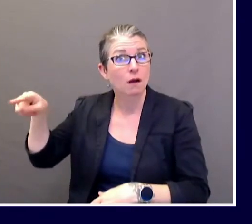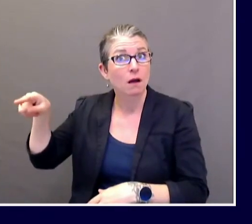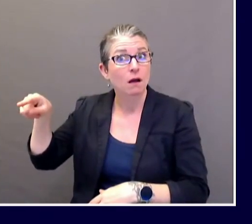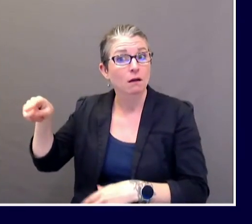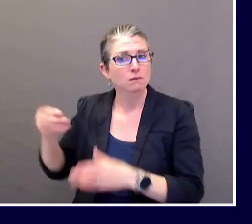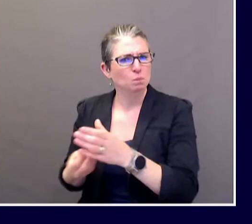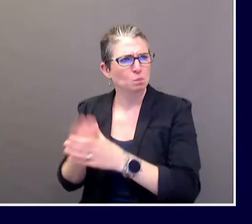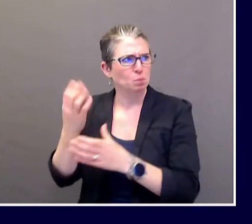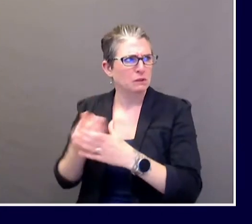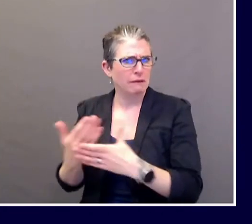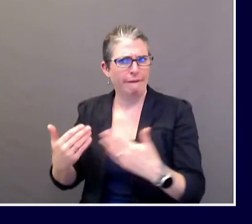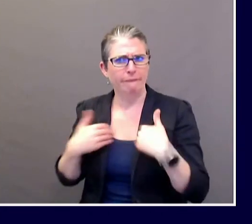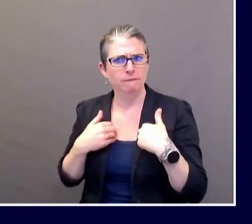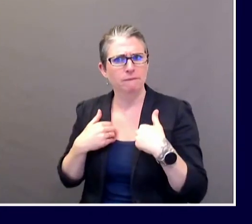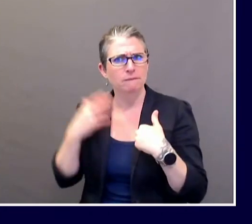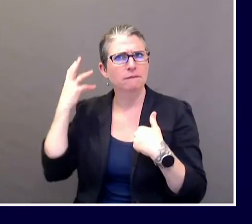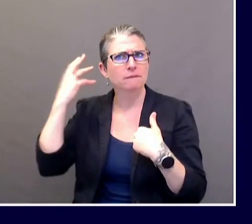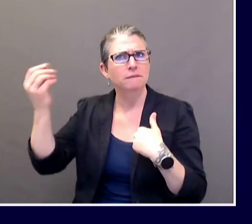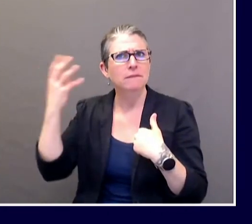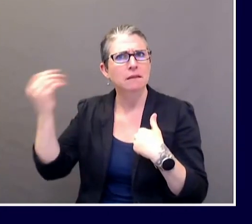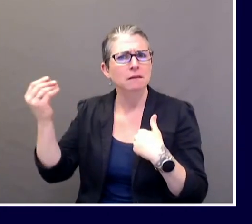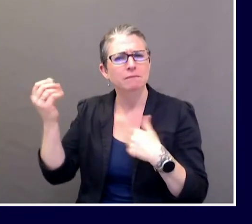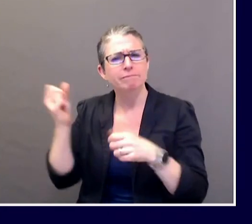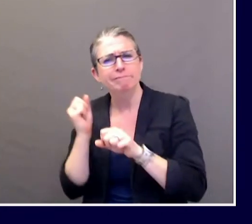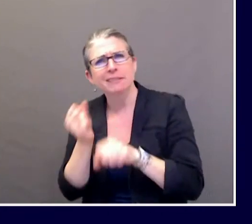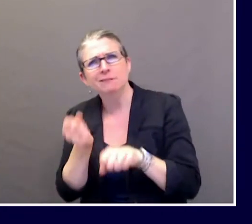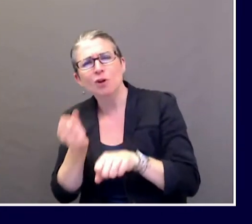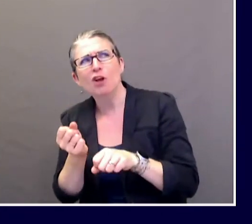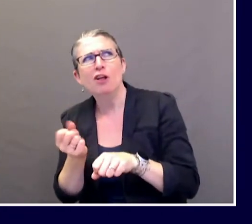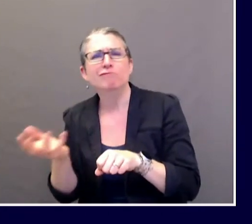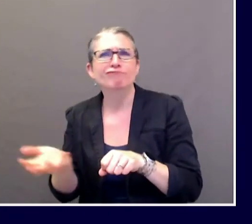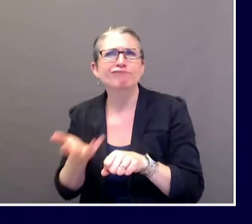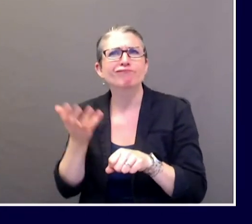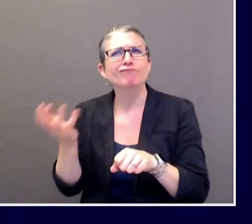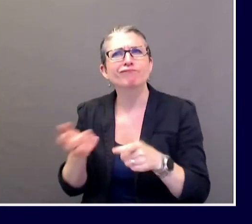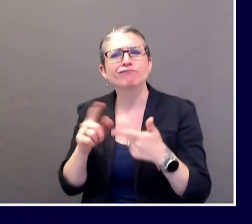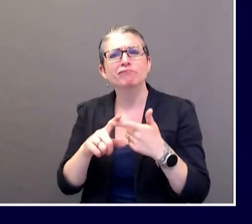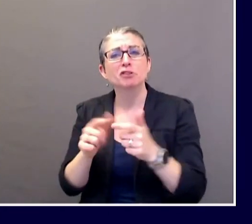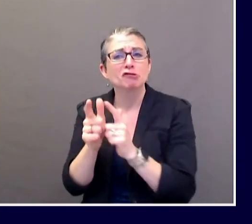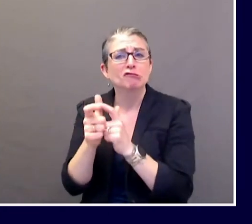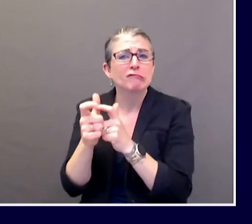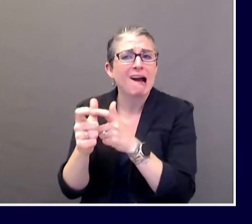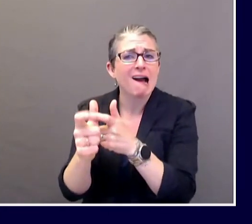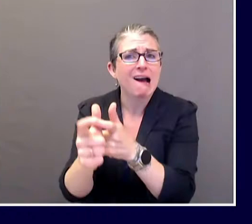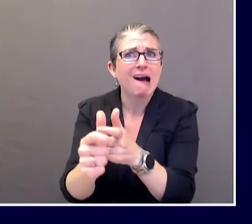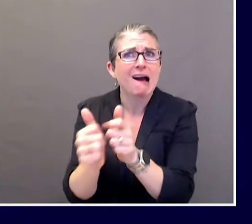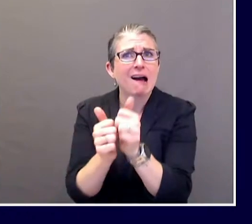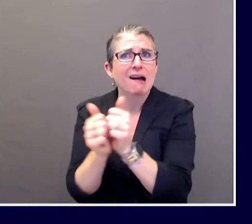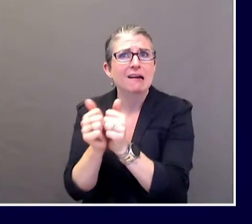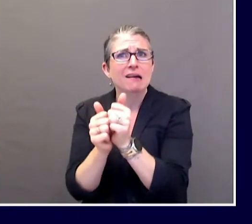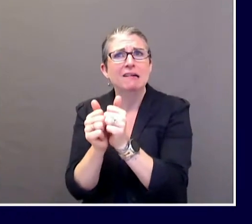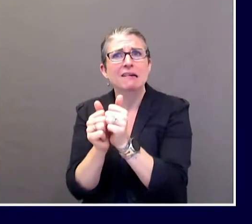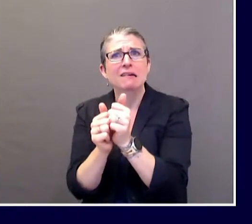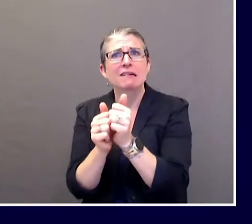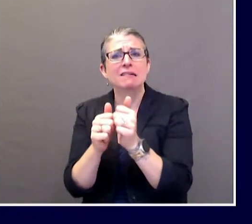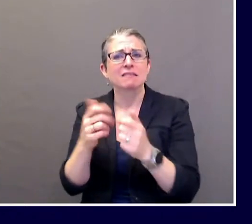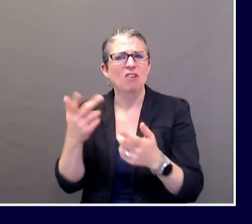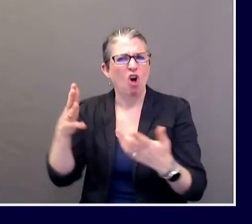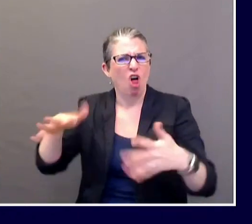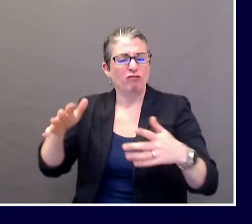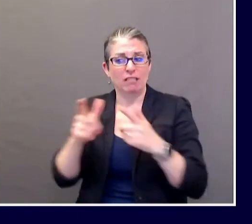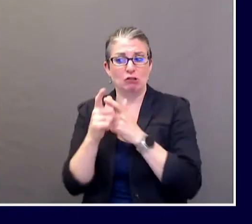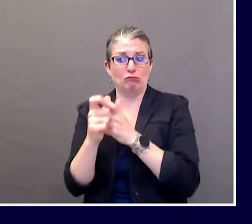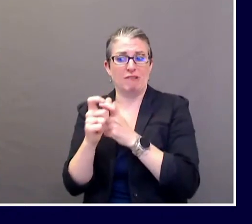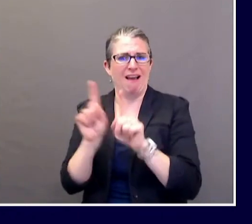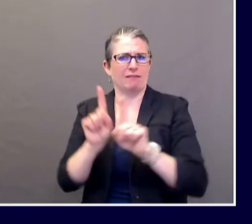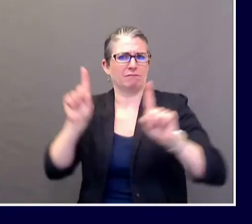baseball, softball, maybe some track events. And then also a final thing, are you concerned about softening demand for